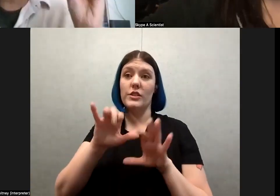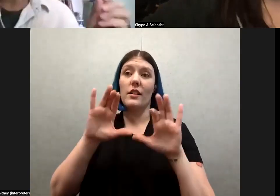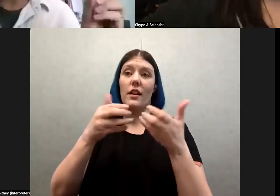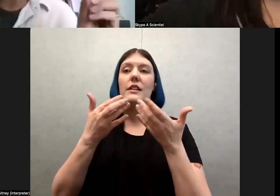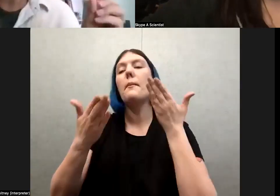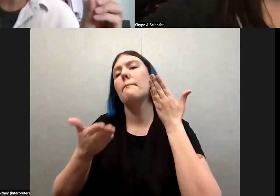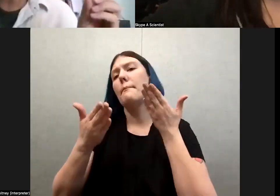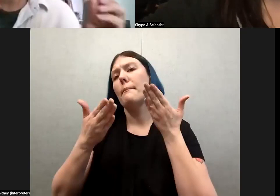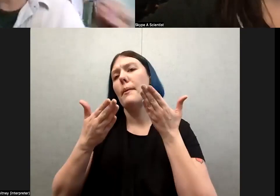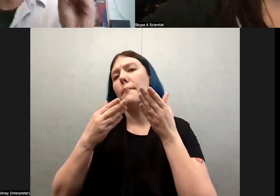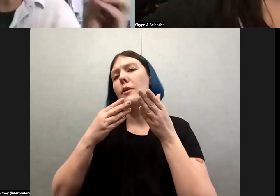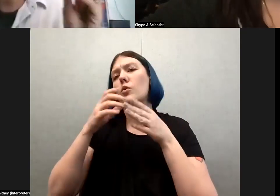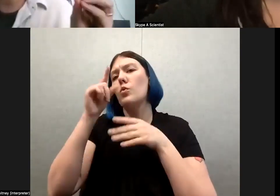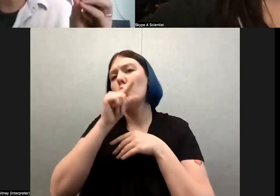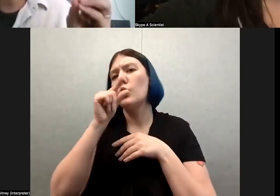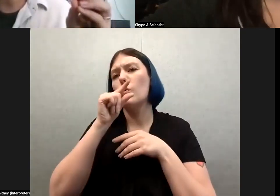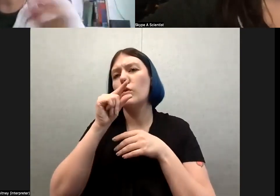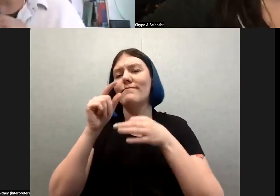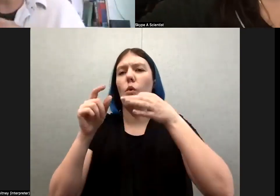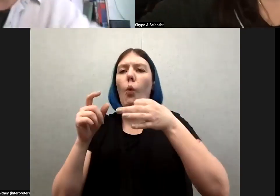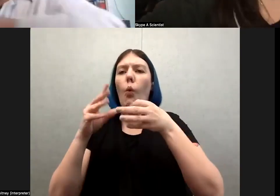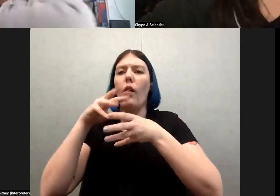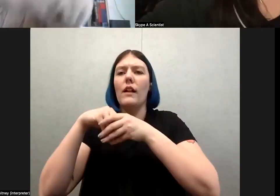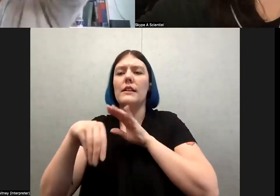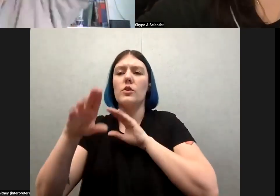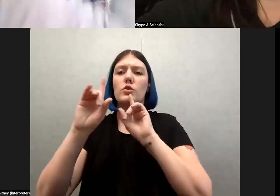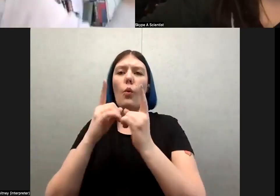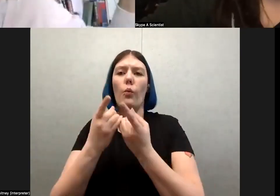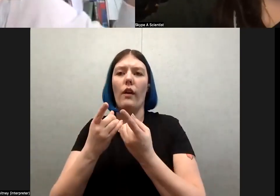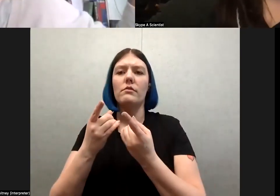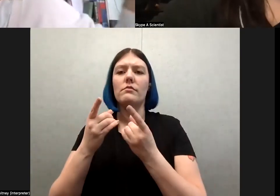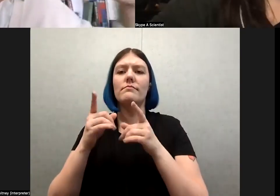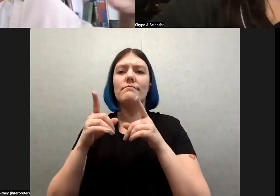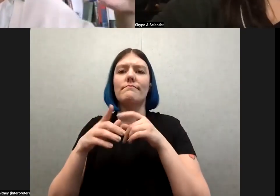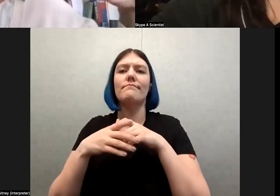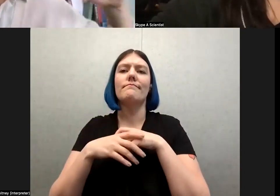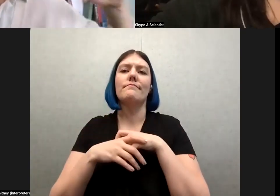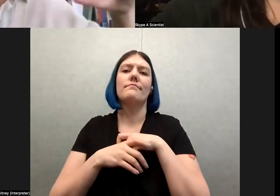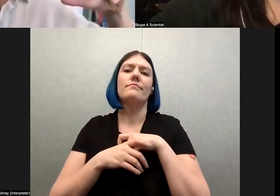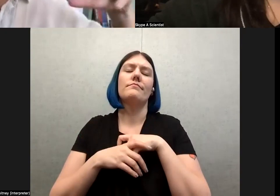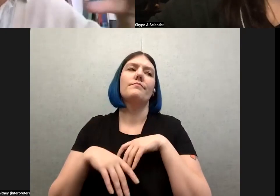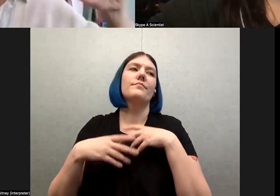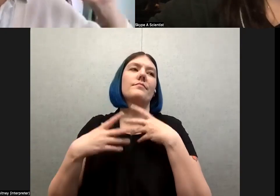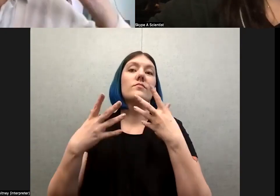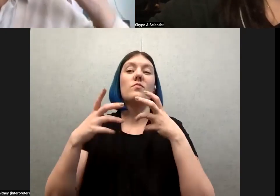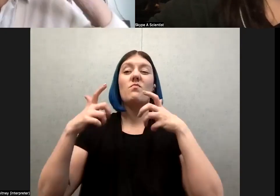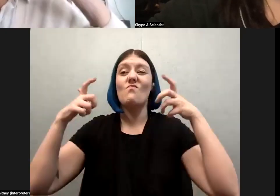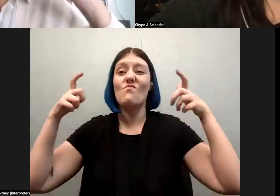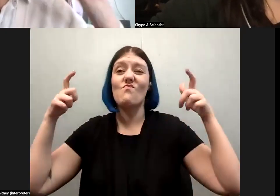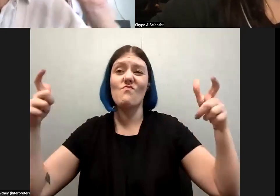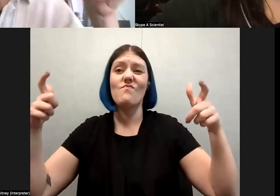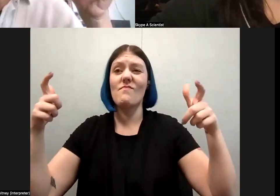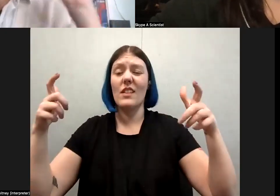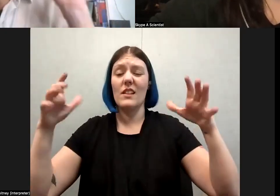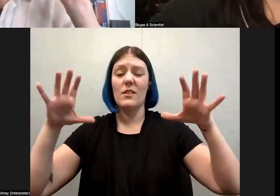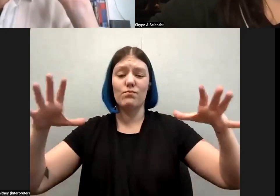in the Donut Project, which is kind of a fun name, where there was these massive thickets of Brazilian